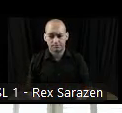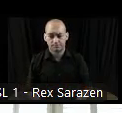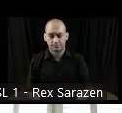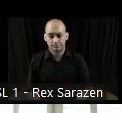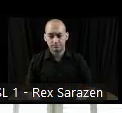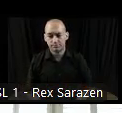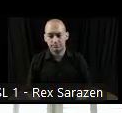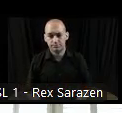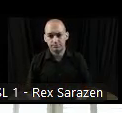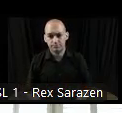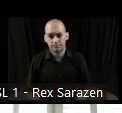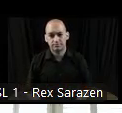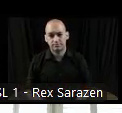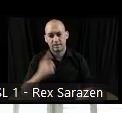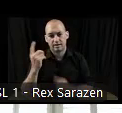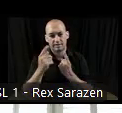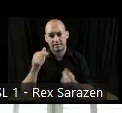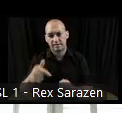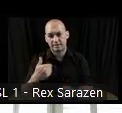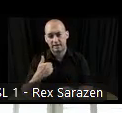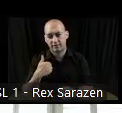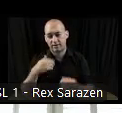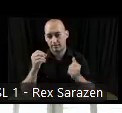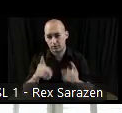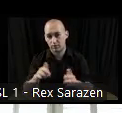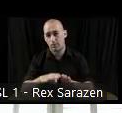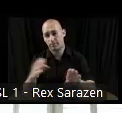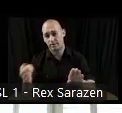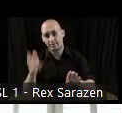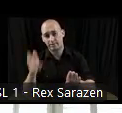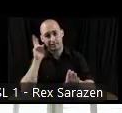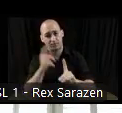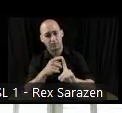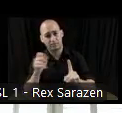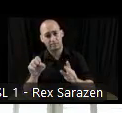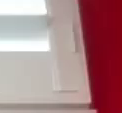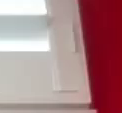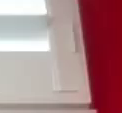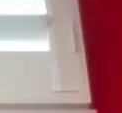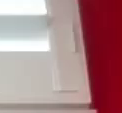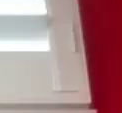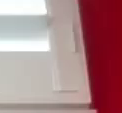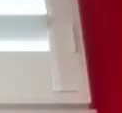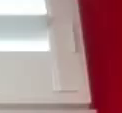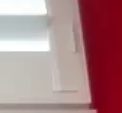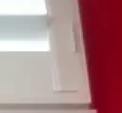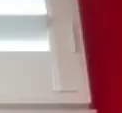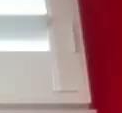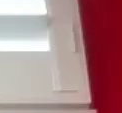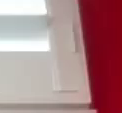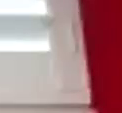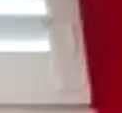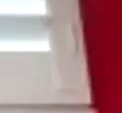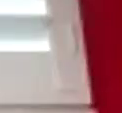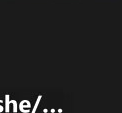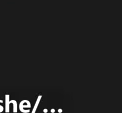So I think this is when we have the opportunity to open it up and hear from our members. If you would like to add something